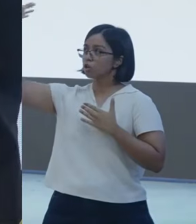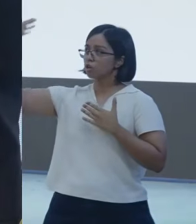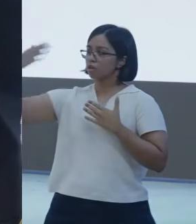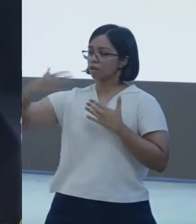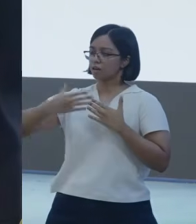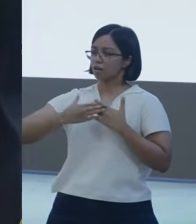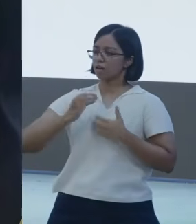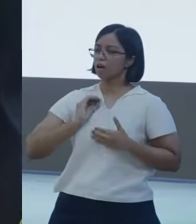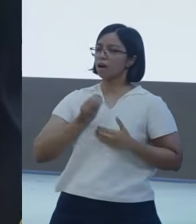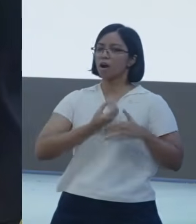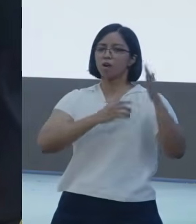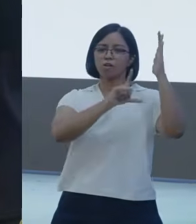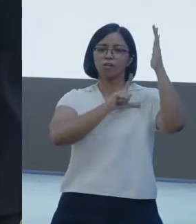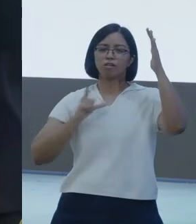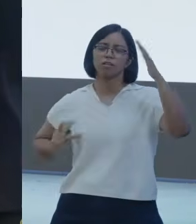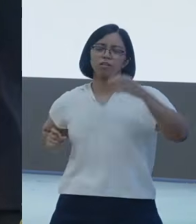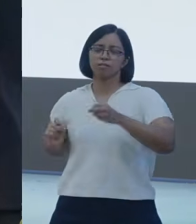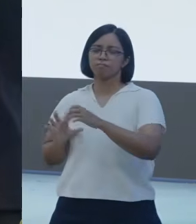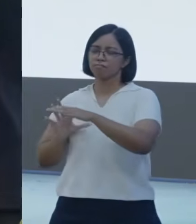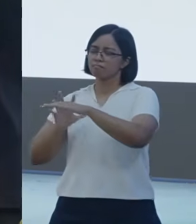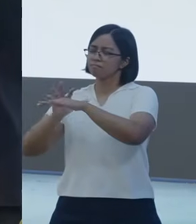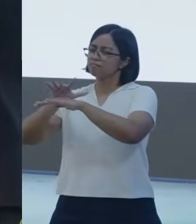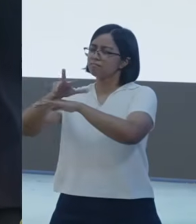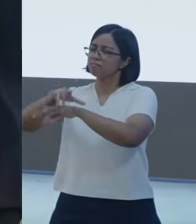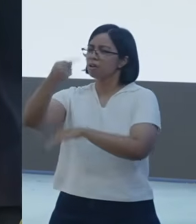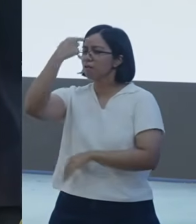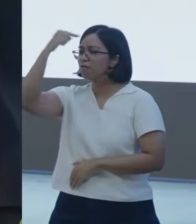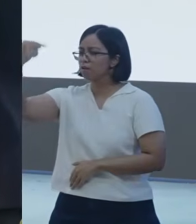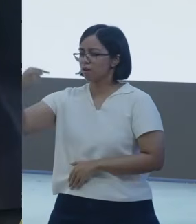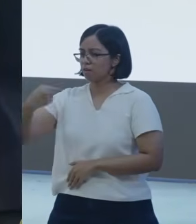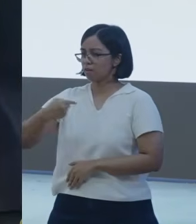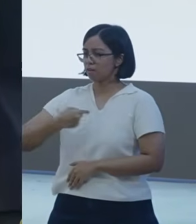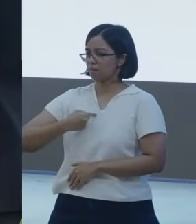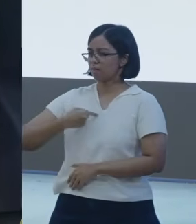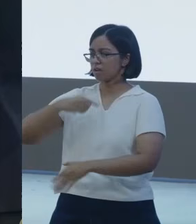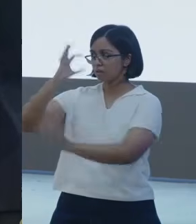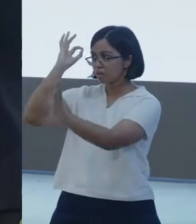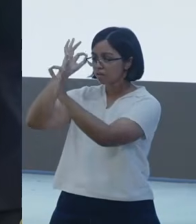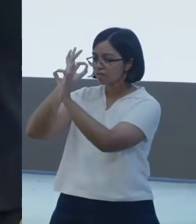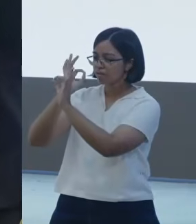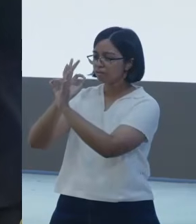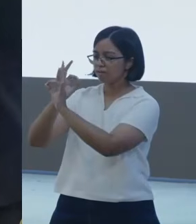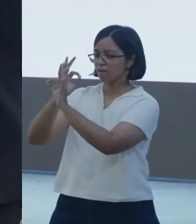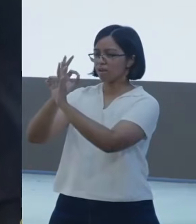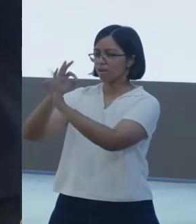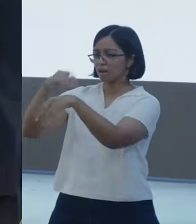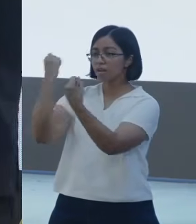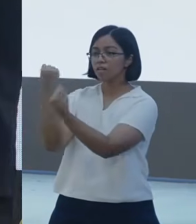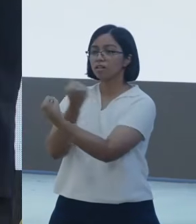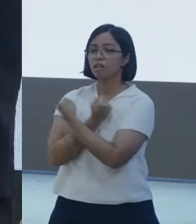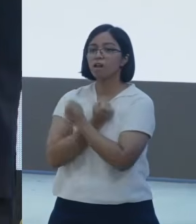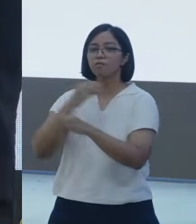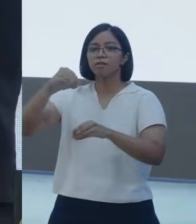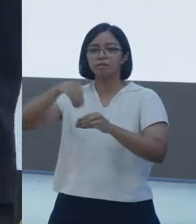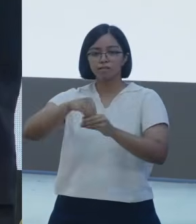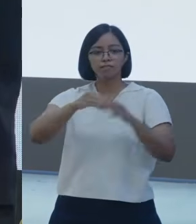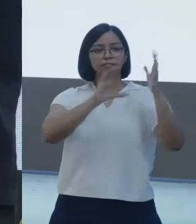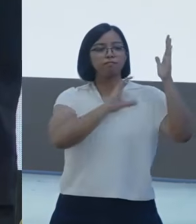Lord overflowed for me with the faith and love that are in Christ